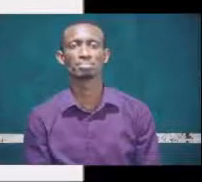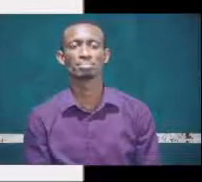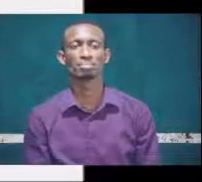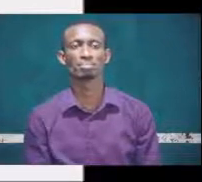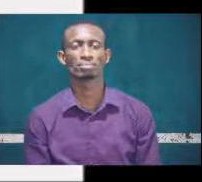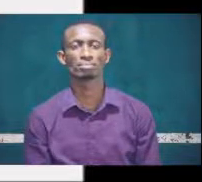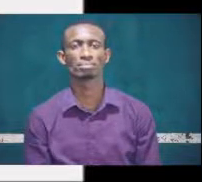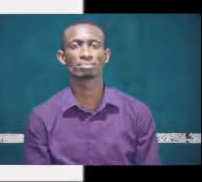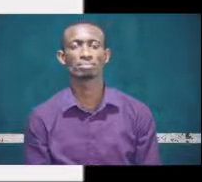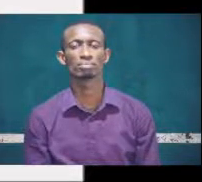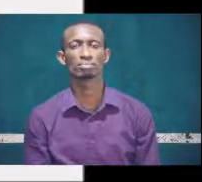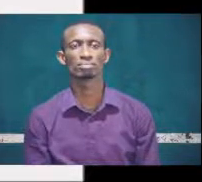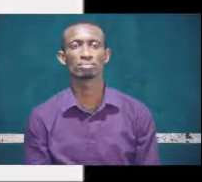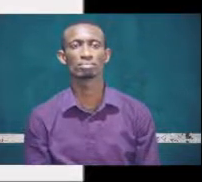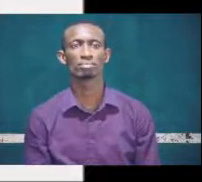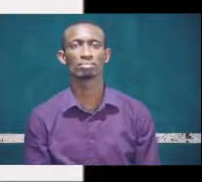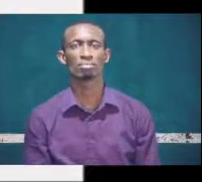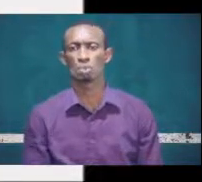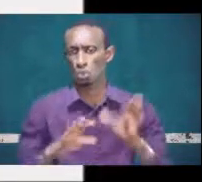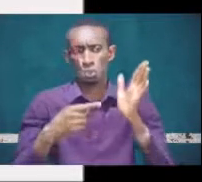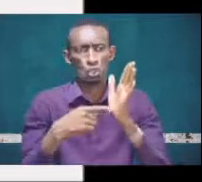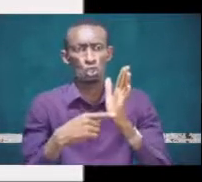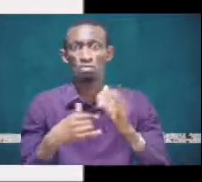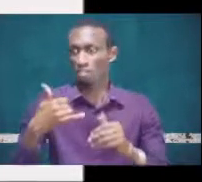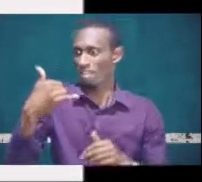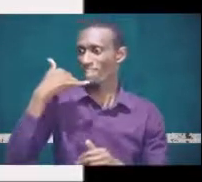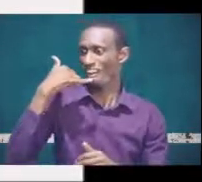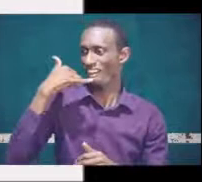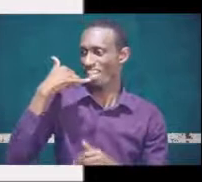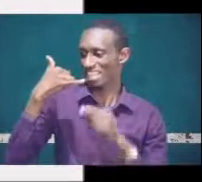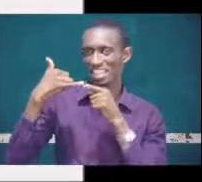You can talk about a phone and a charger.